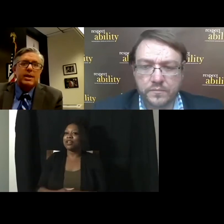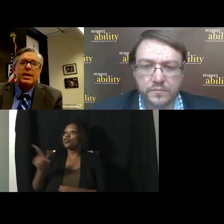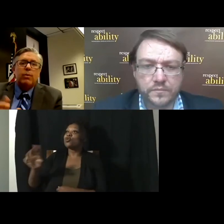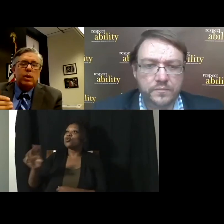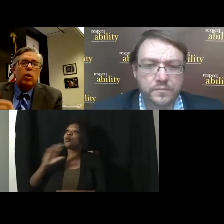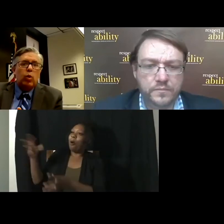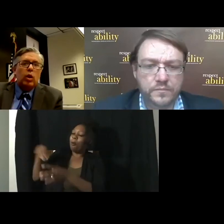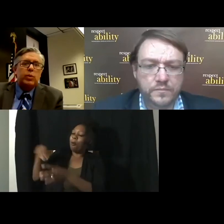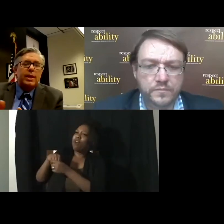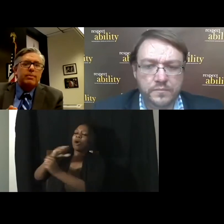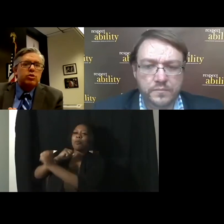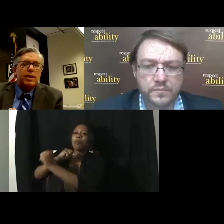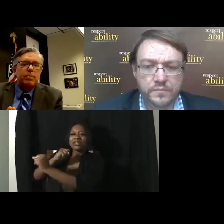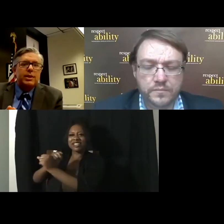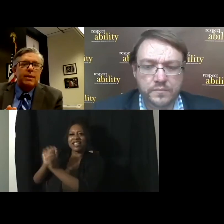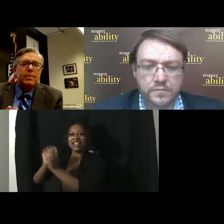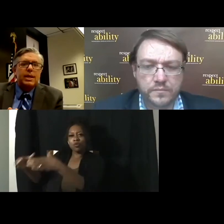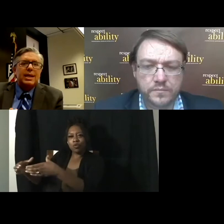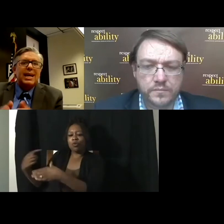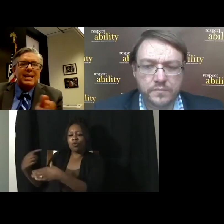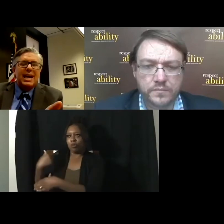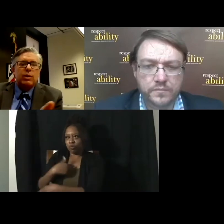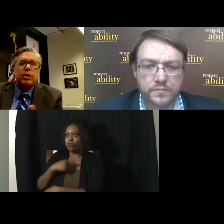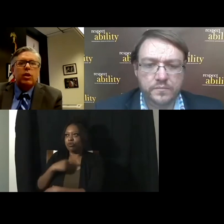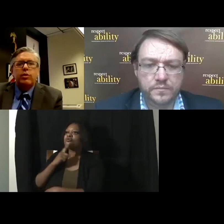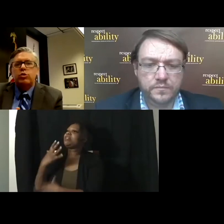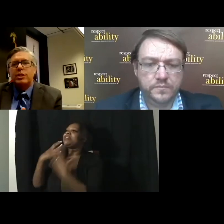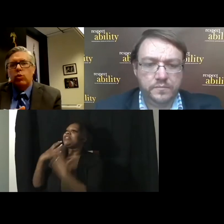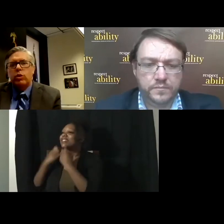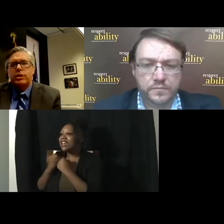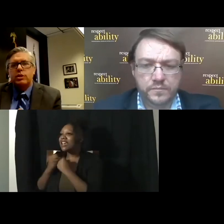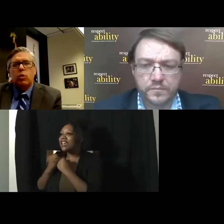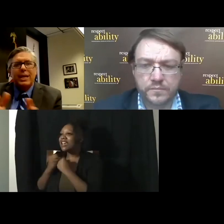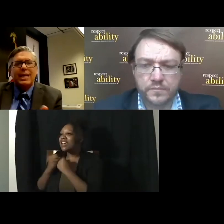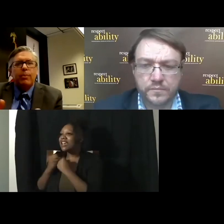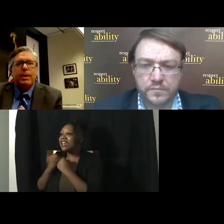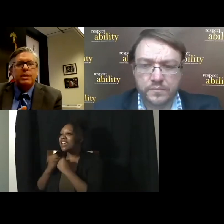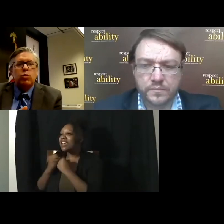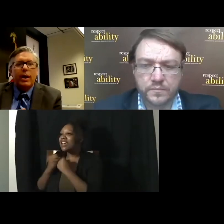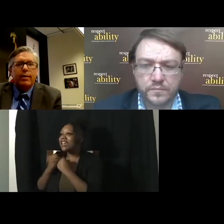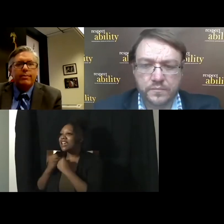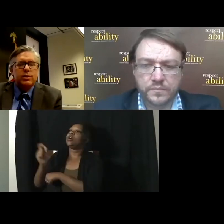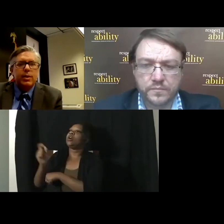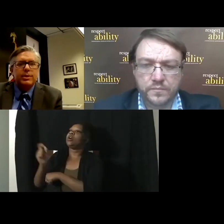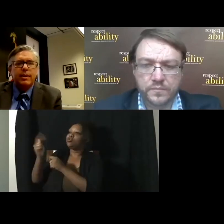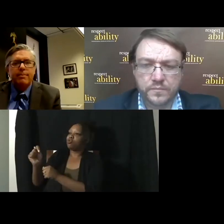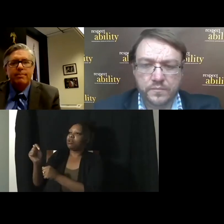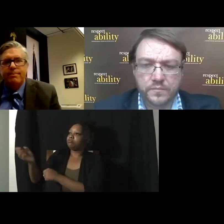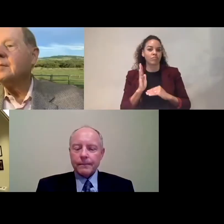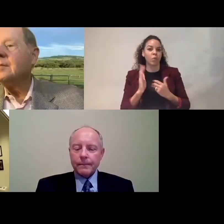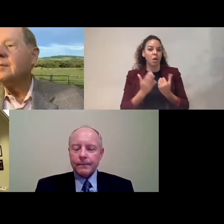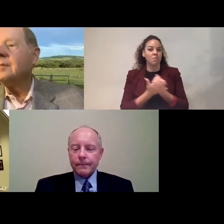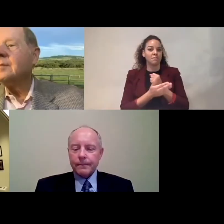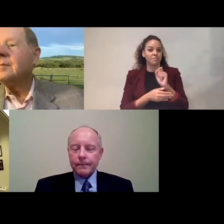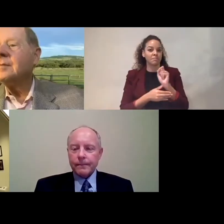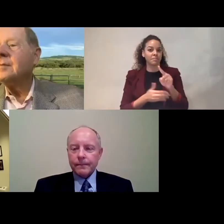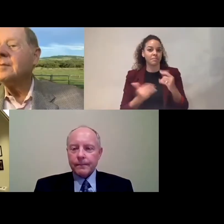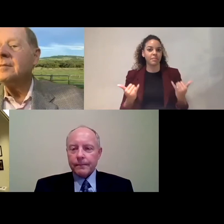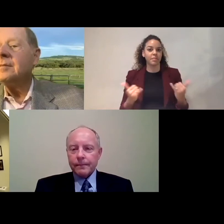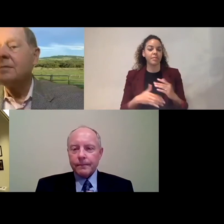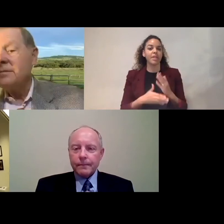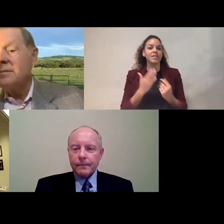about, and we will work with them to try to put them in contact with all of those resources so we can help them as well. That's what I would tell them. Somebody asked